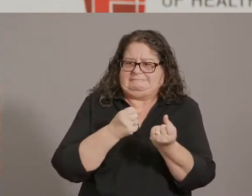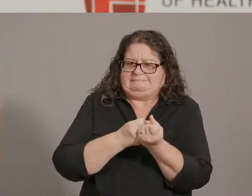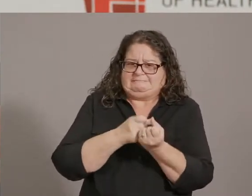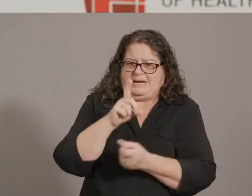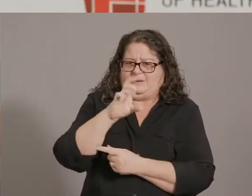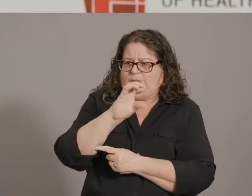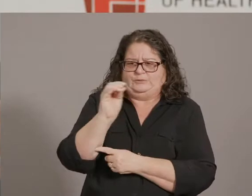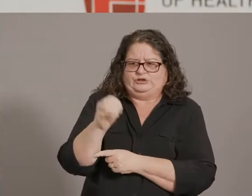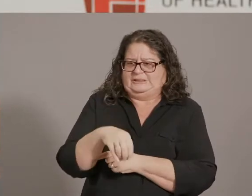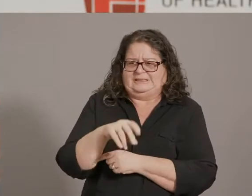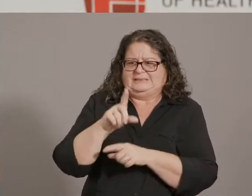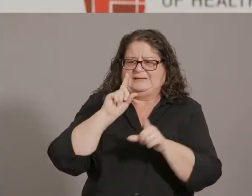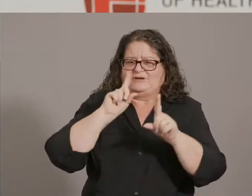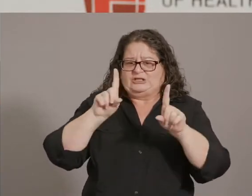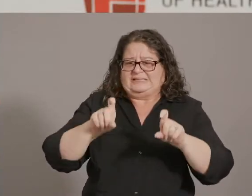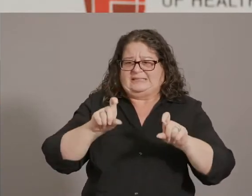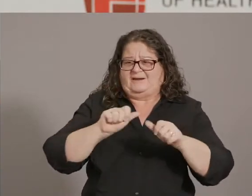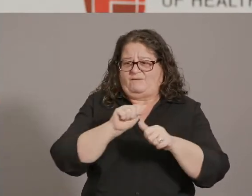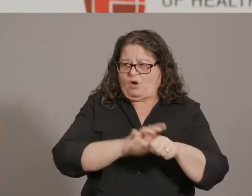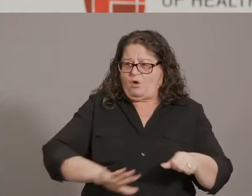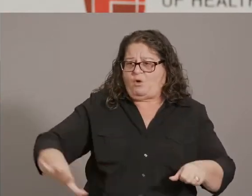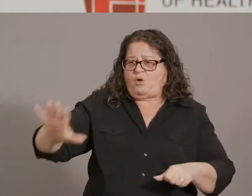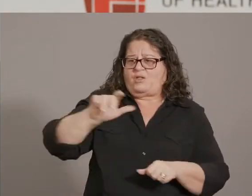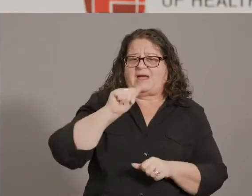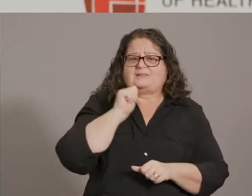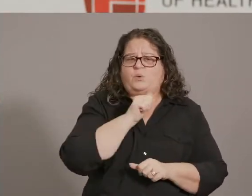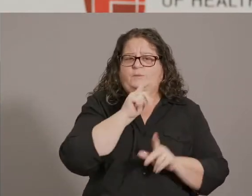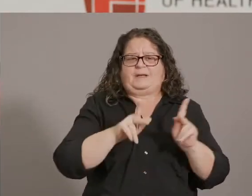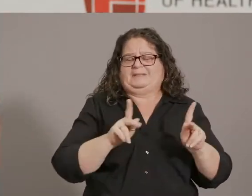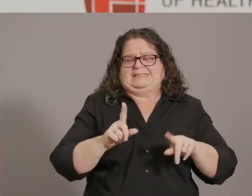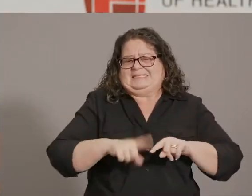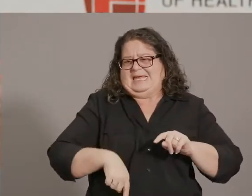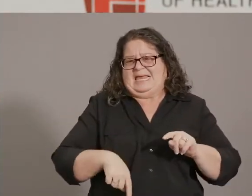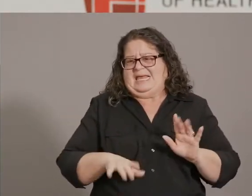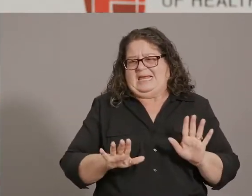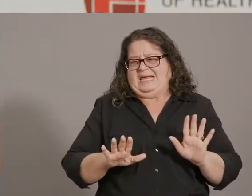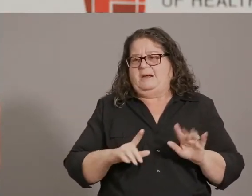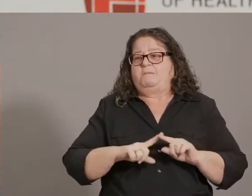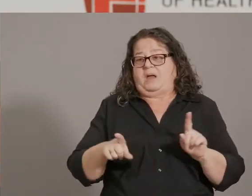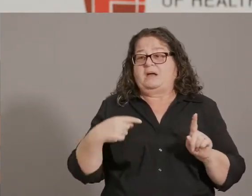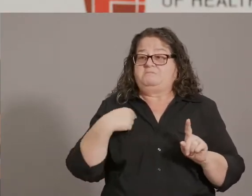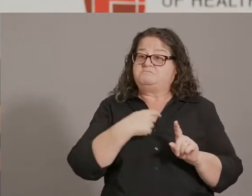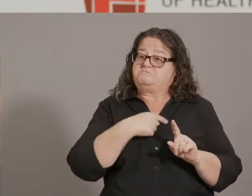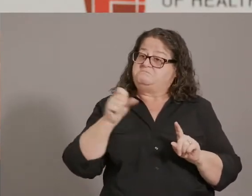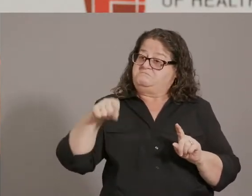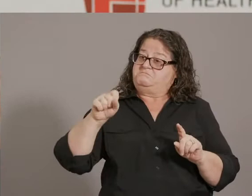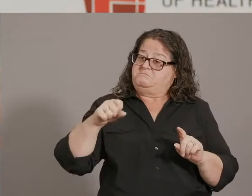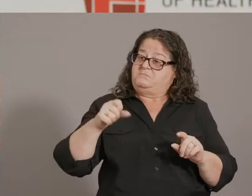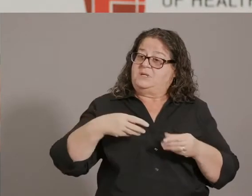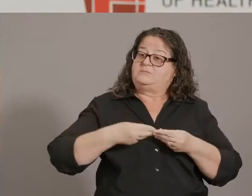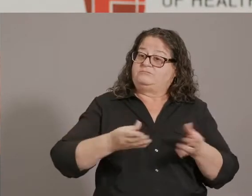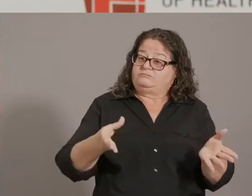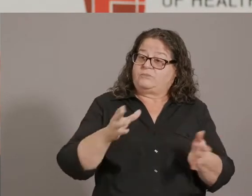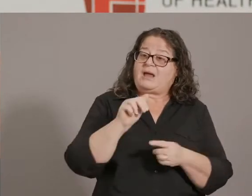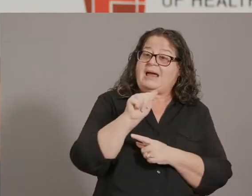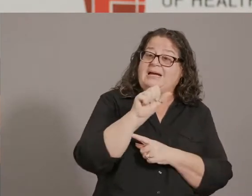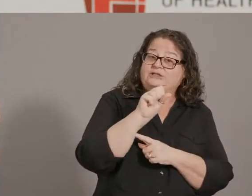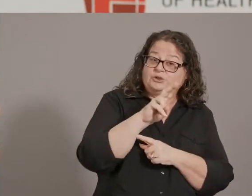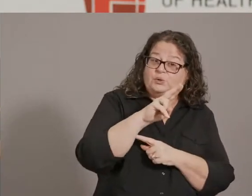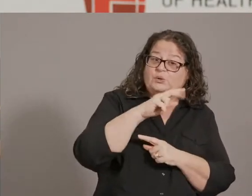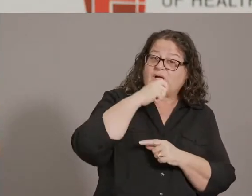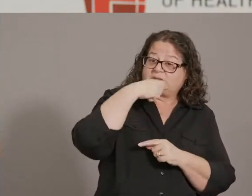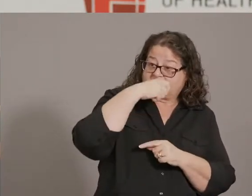we have developed the strategy of providing the ASU saliva-based testing around the state, working to provide long-term